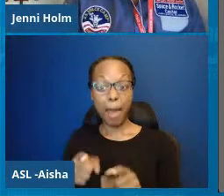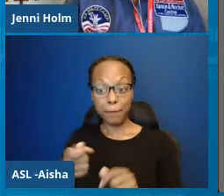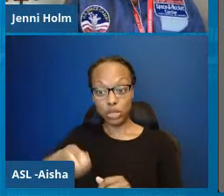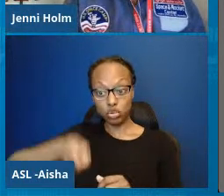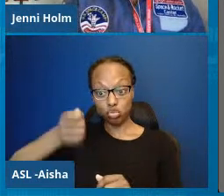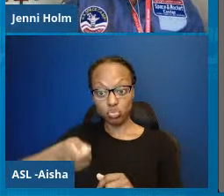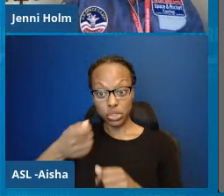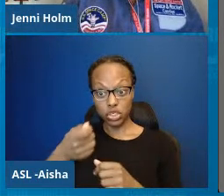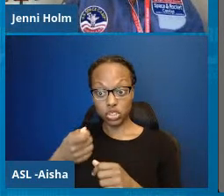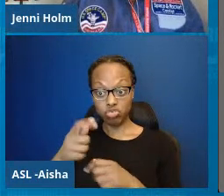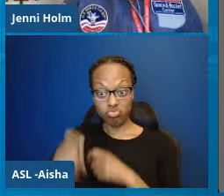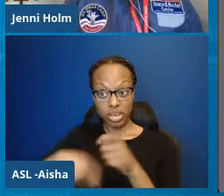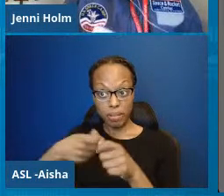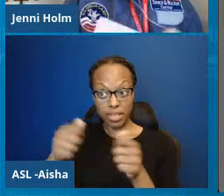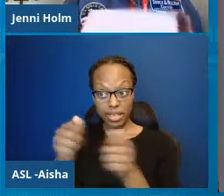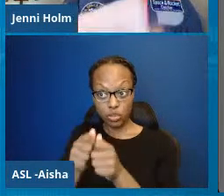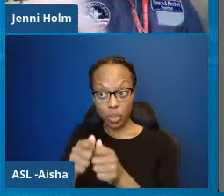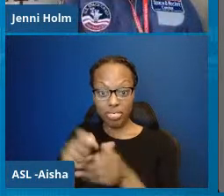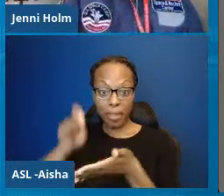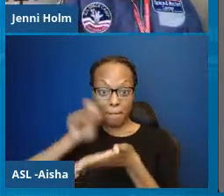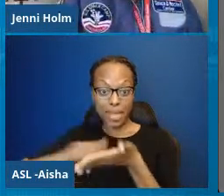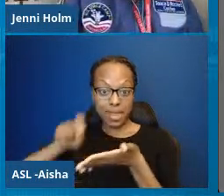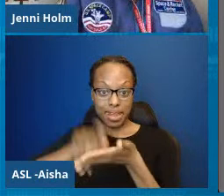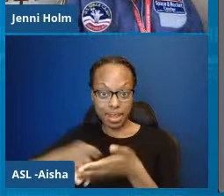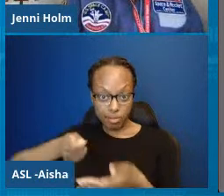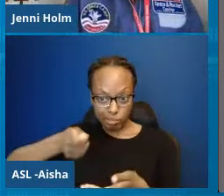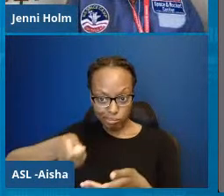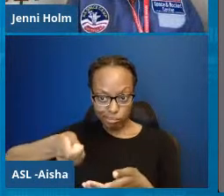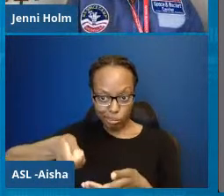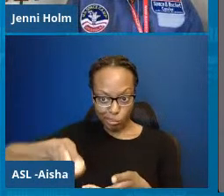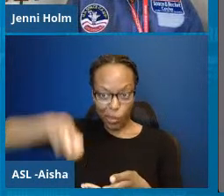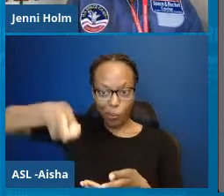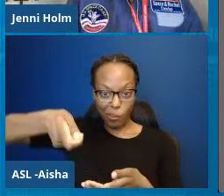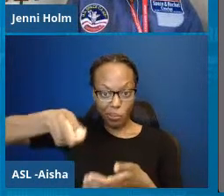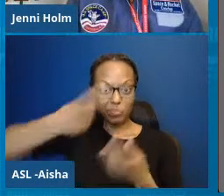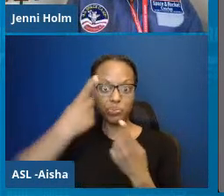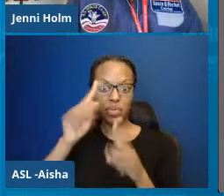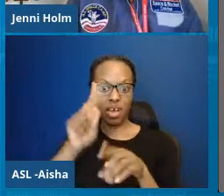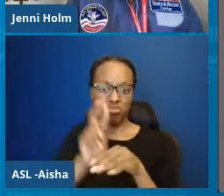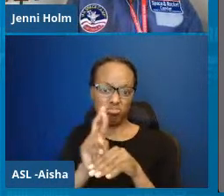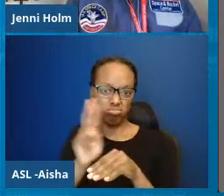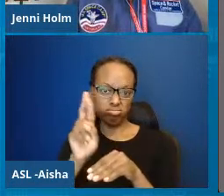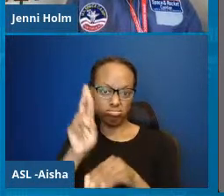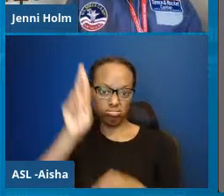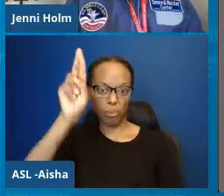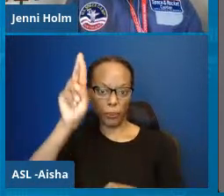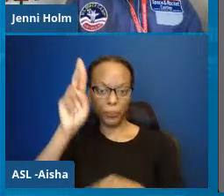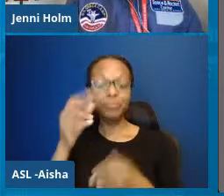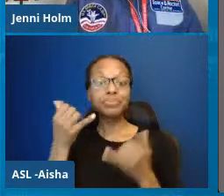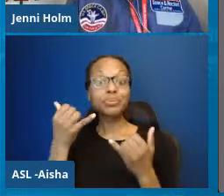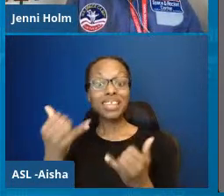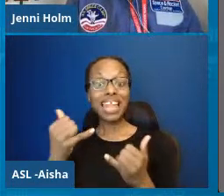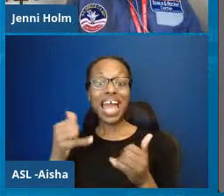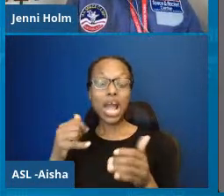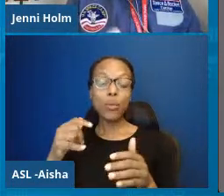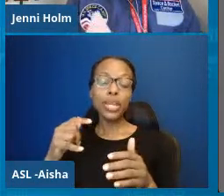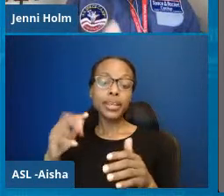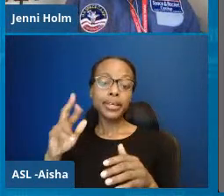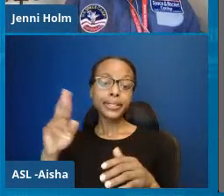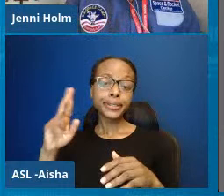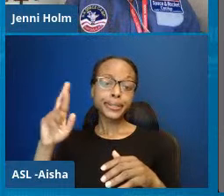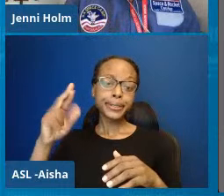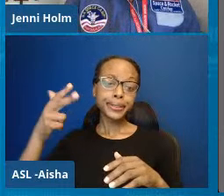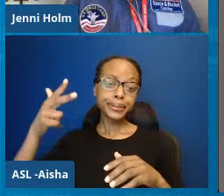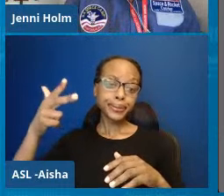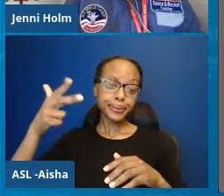too, and off you went. So let's start to get ourselves back to Earth. We're going to have the